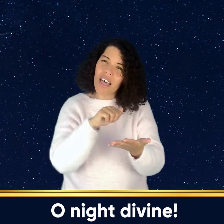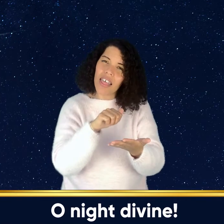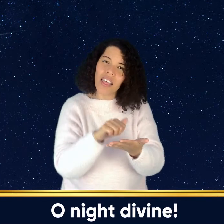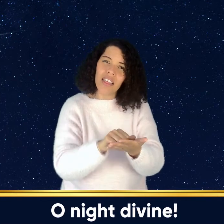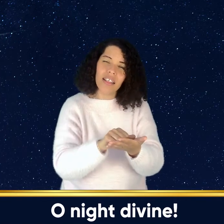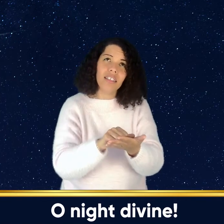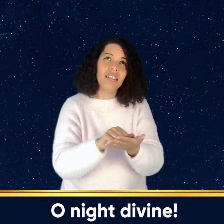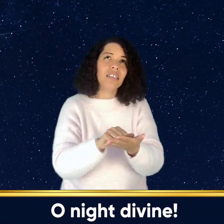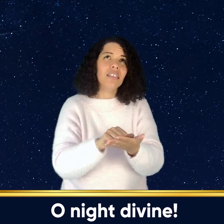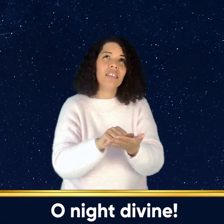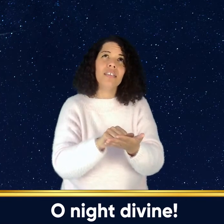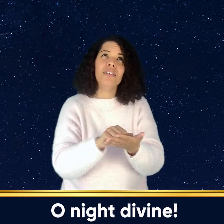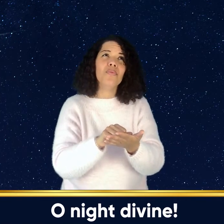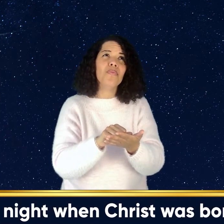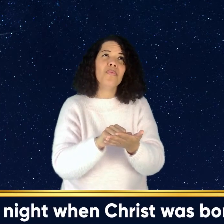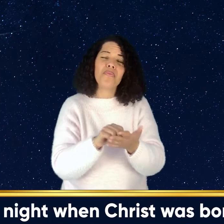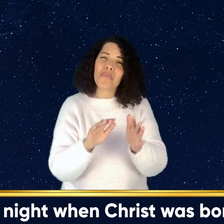night of eye.